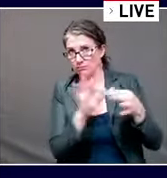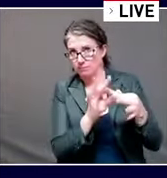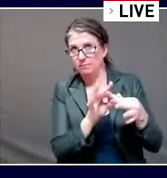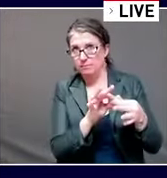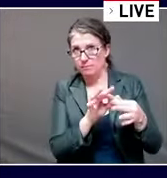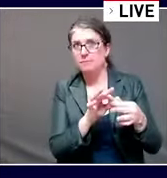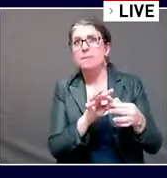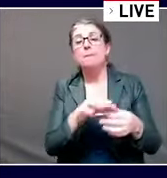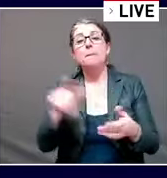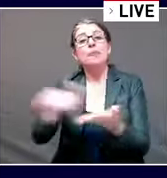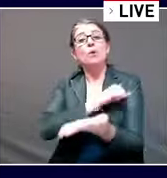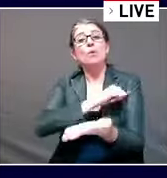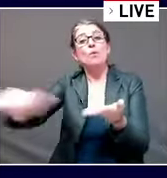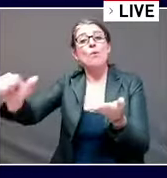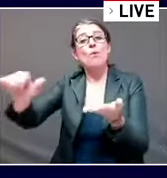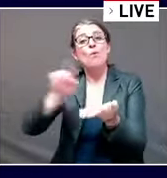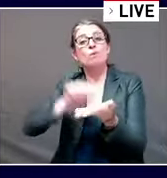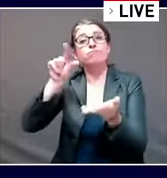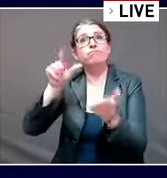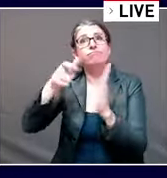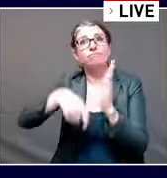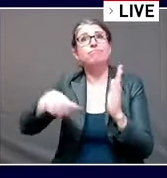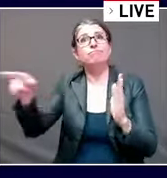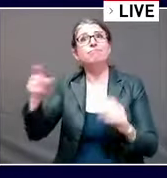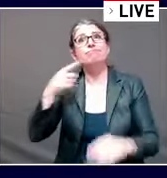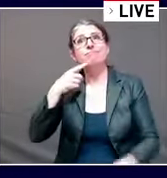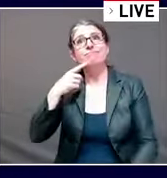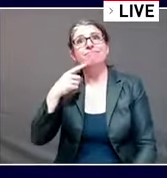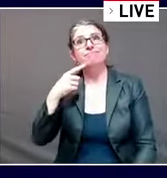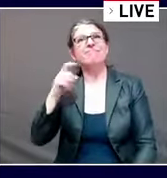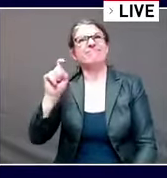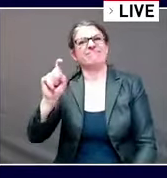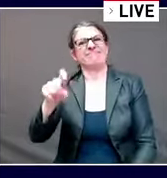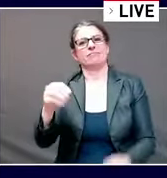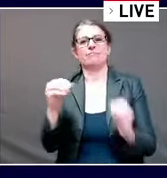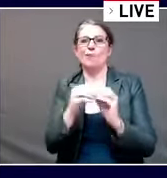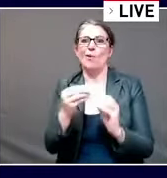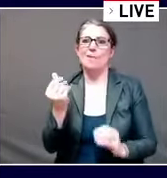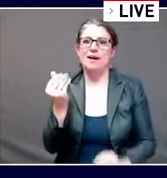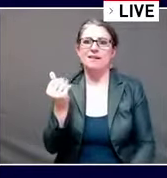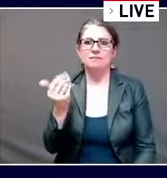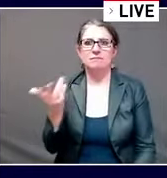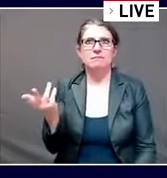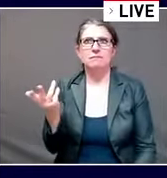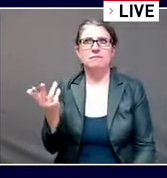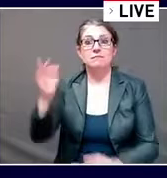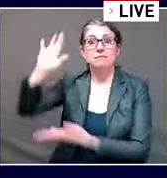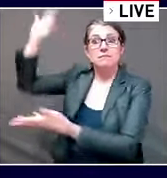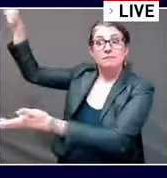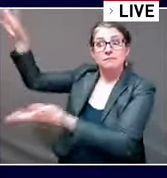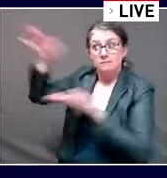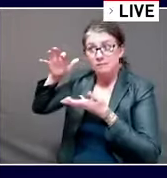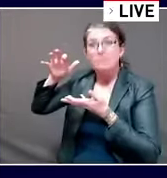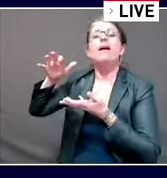Do we know how much money that we need in Maine, and if we don't get it, what does that mean